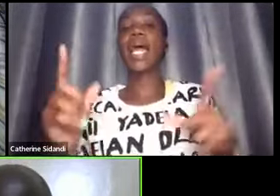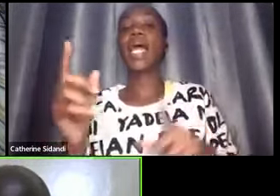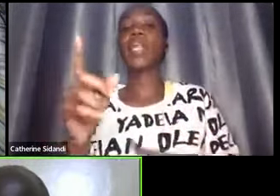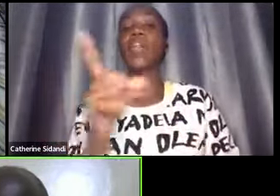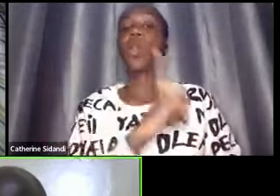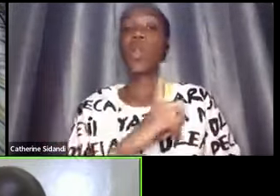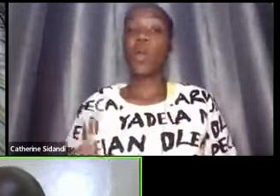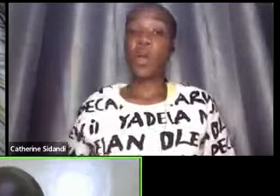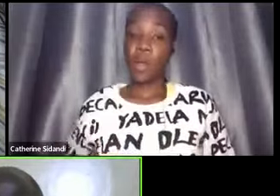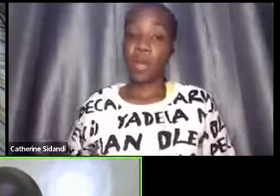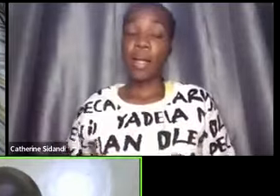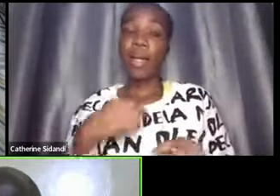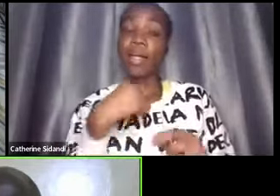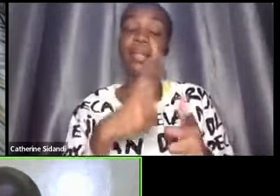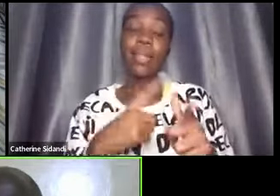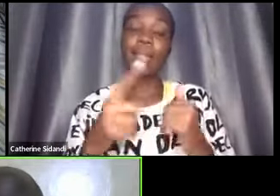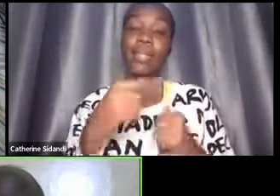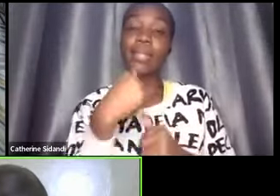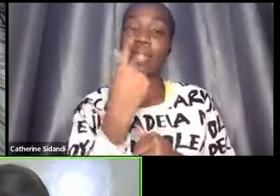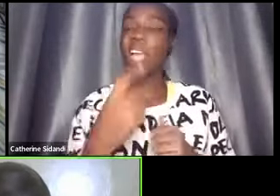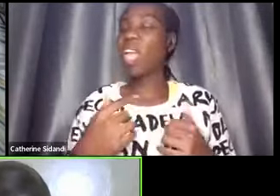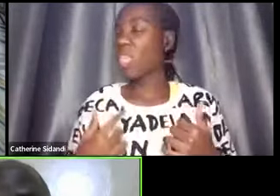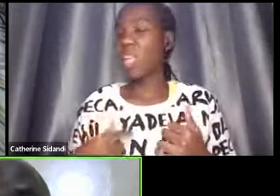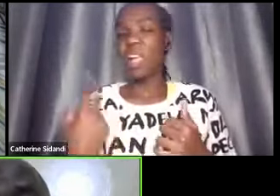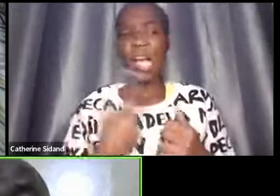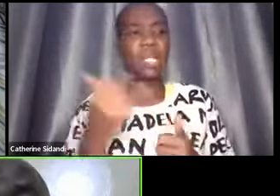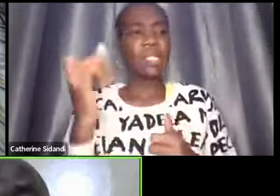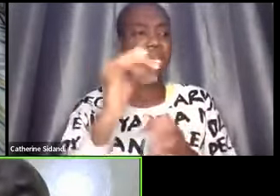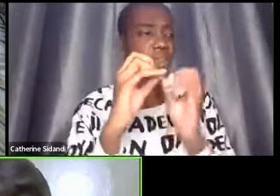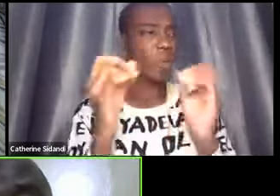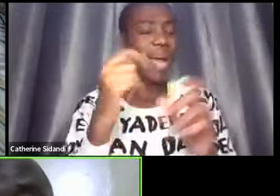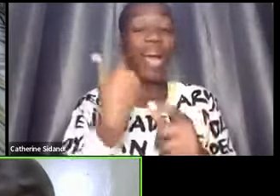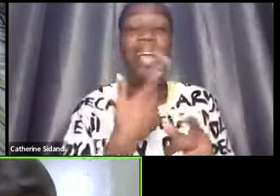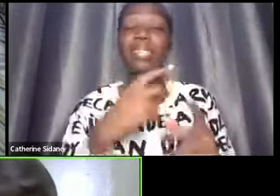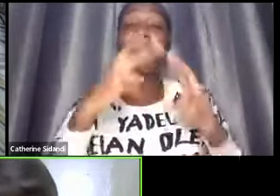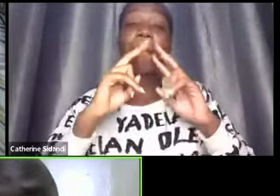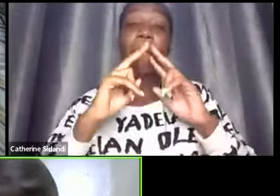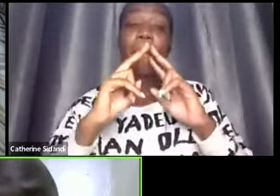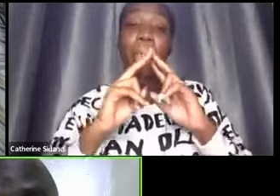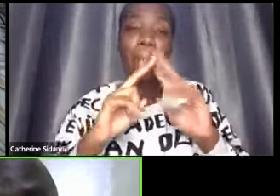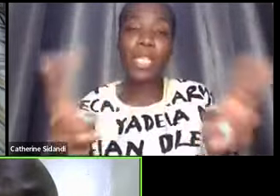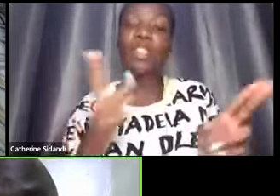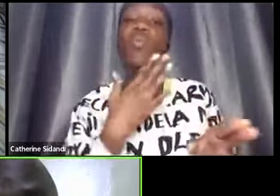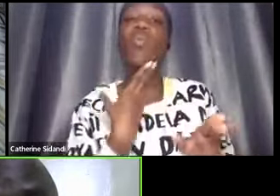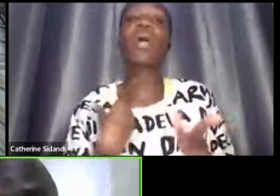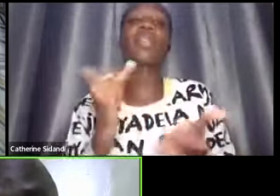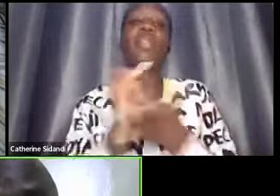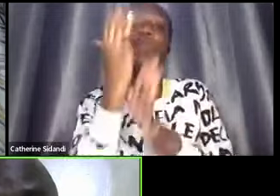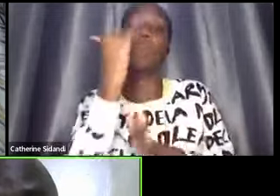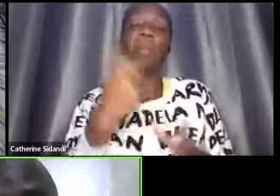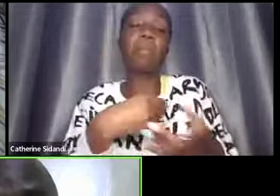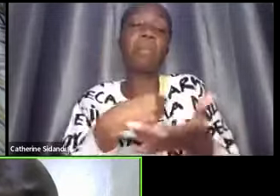"We can't stand this. We pay rent because we want to have a peaceful night's sleep.